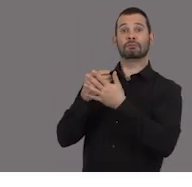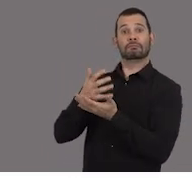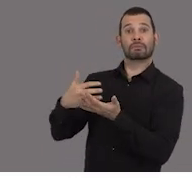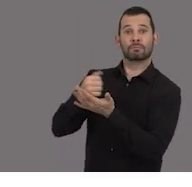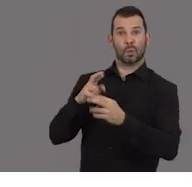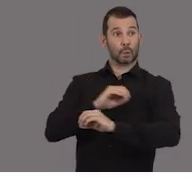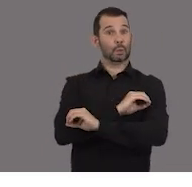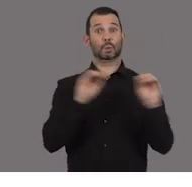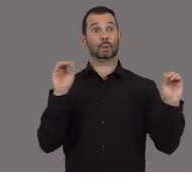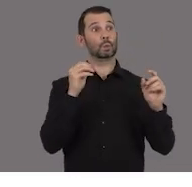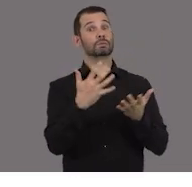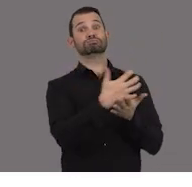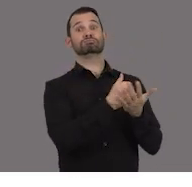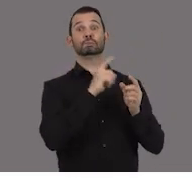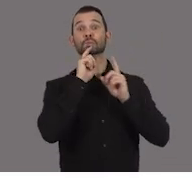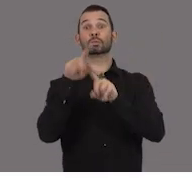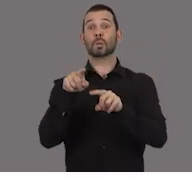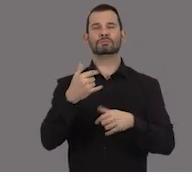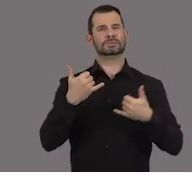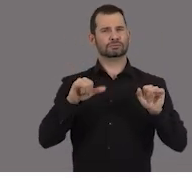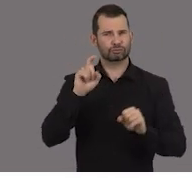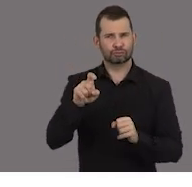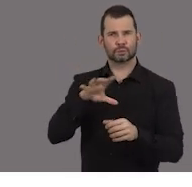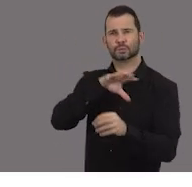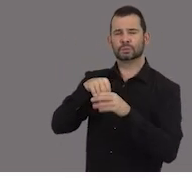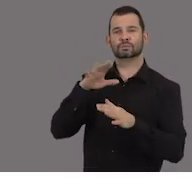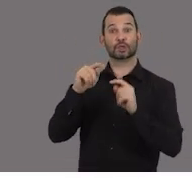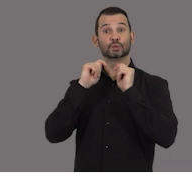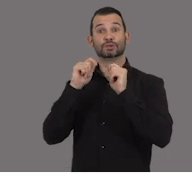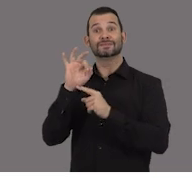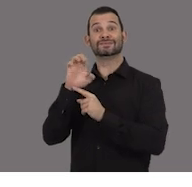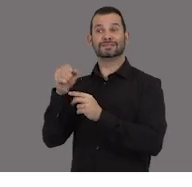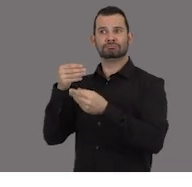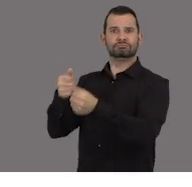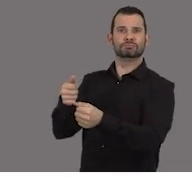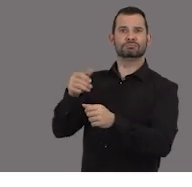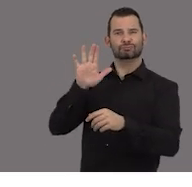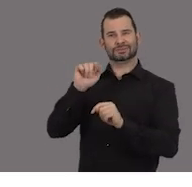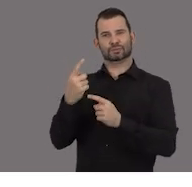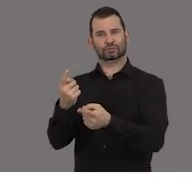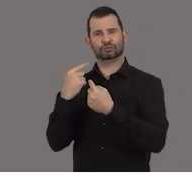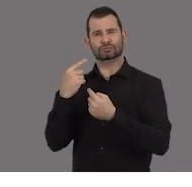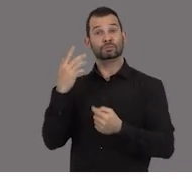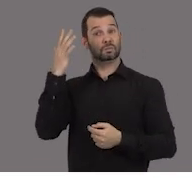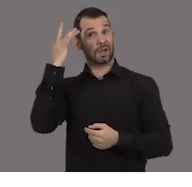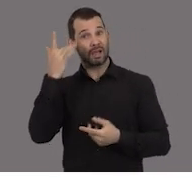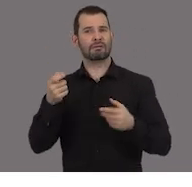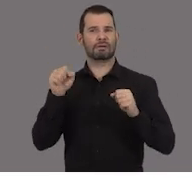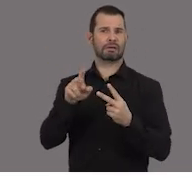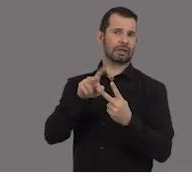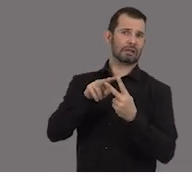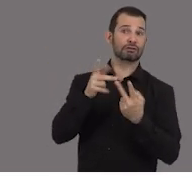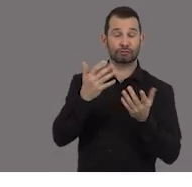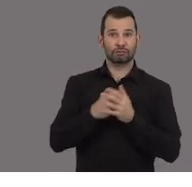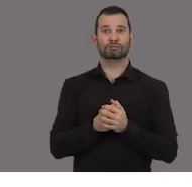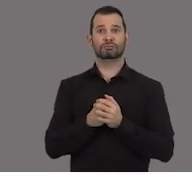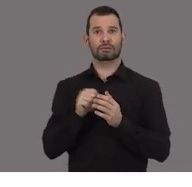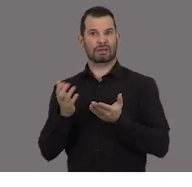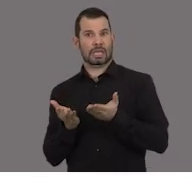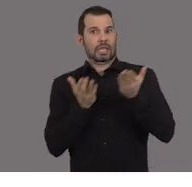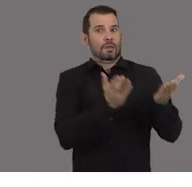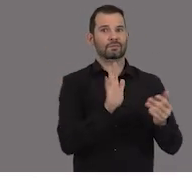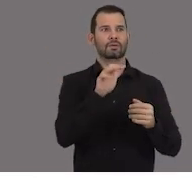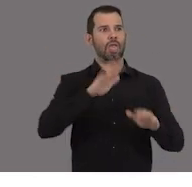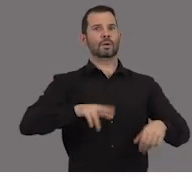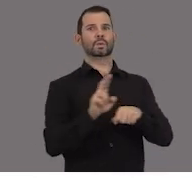a taxable income or no income at all to report, you should still include your tuition fee on your tax return so